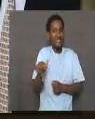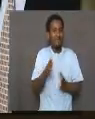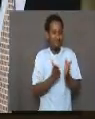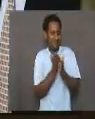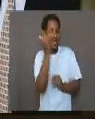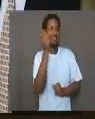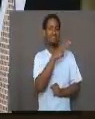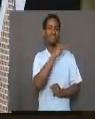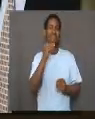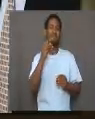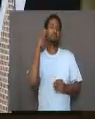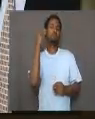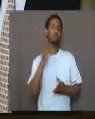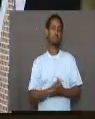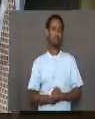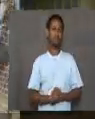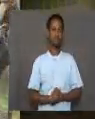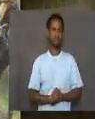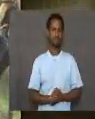rights and privileges.